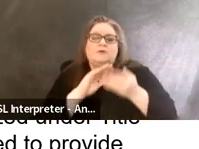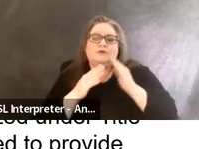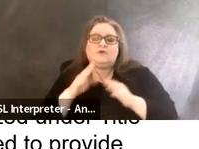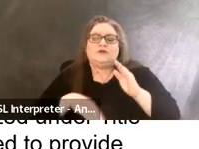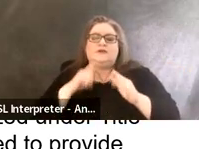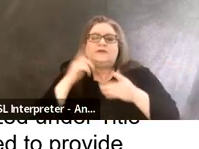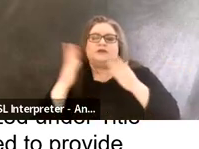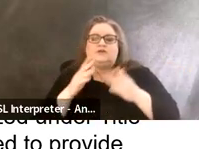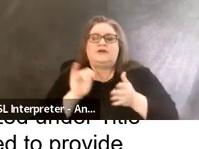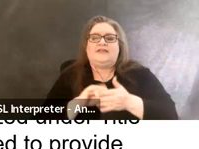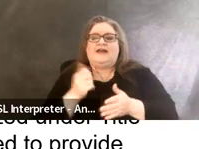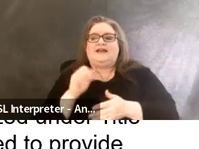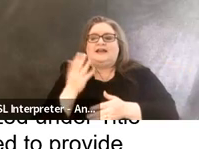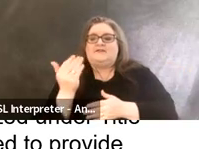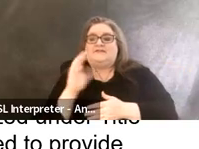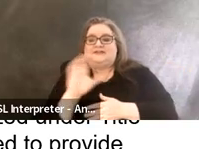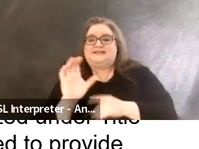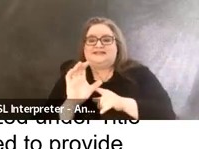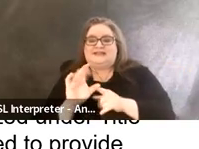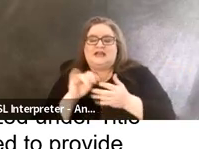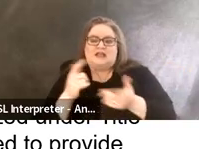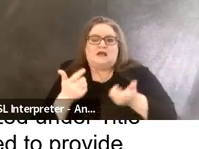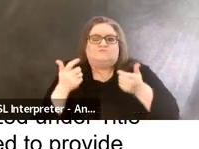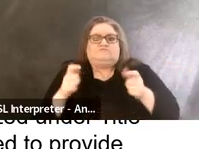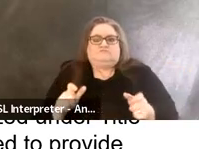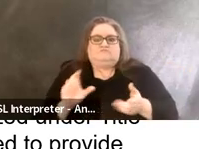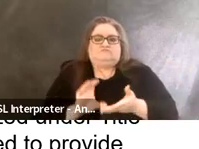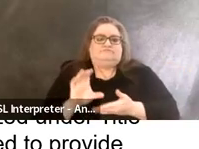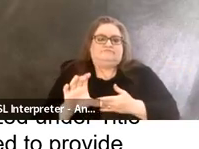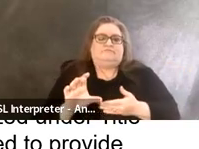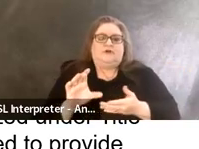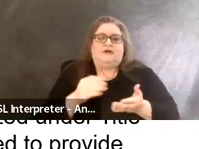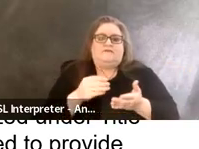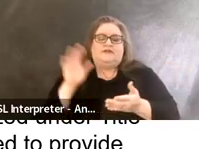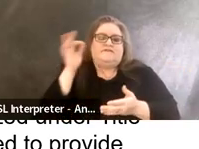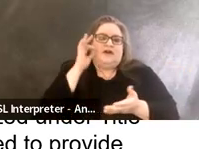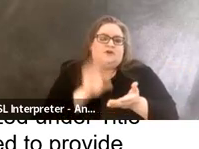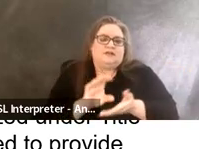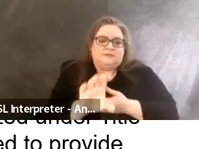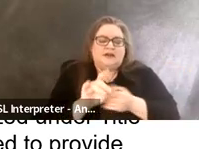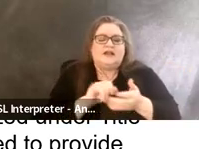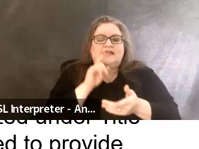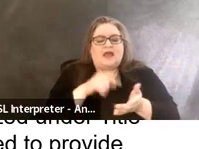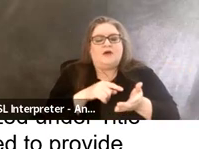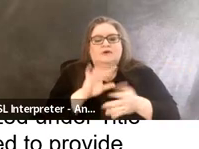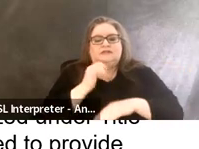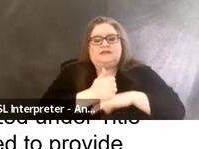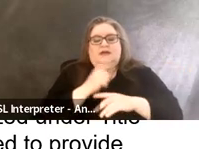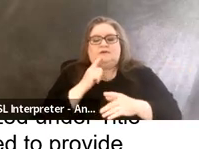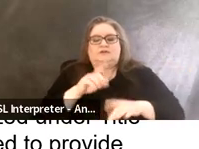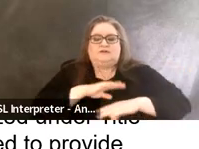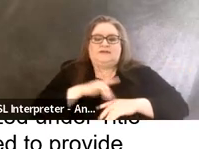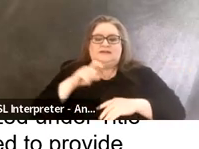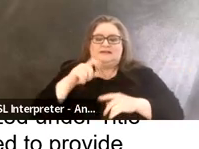that 1915C that has a large chunk of the federal expenditures, was established to meet the needs